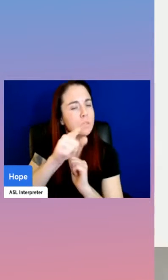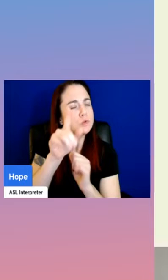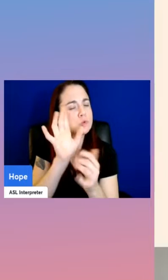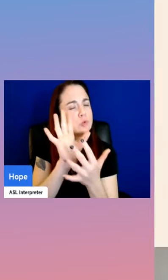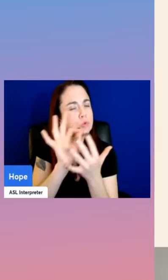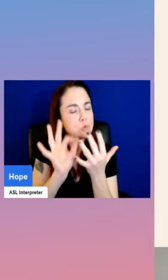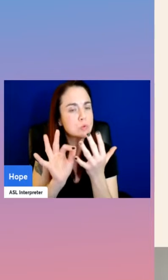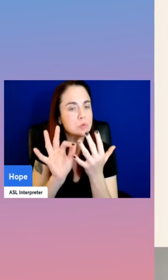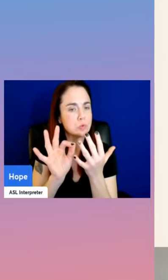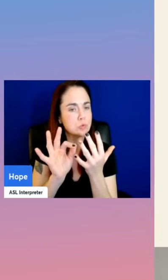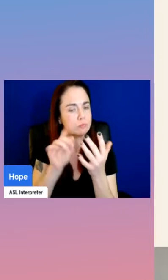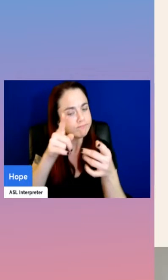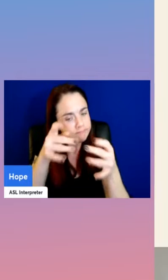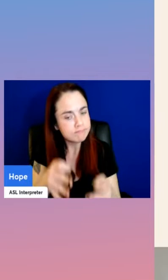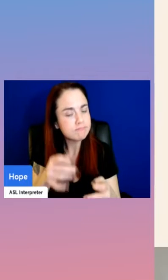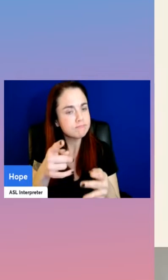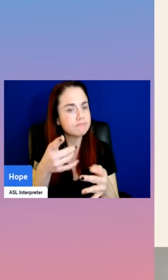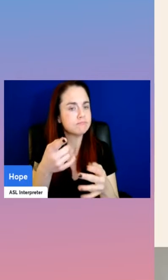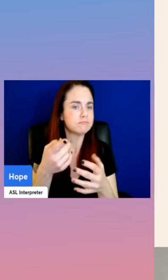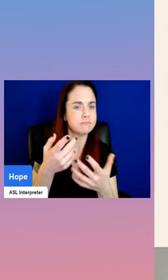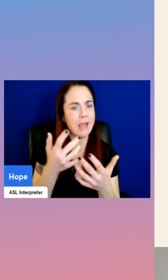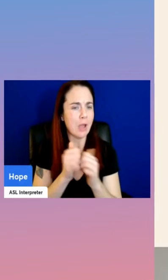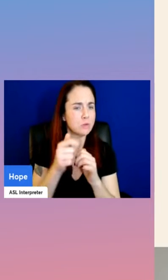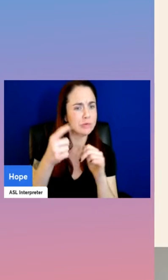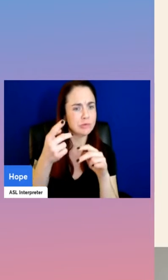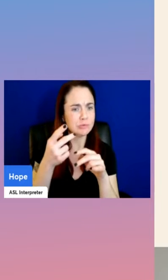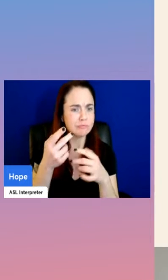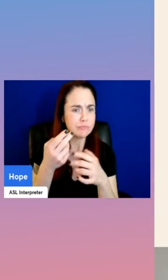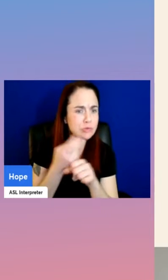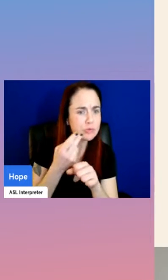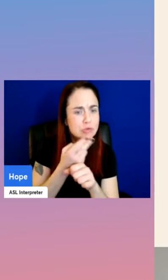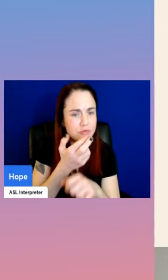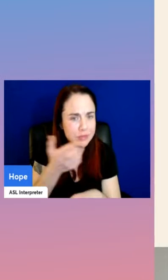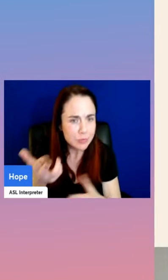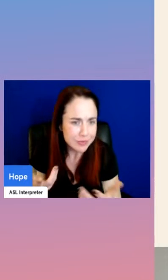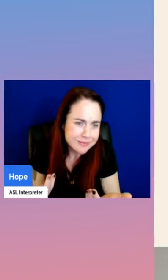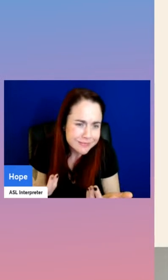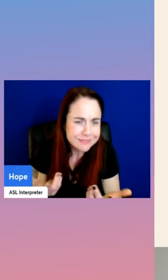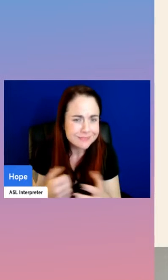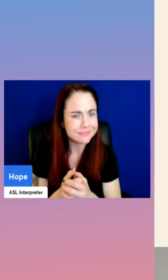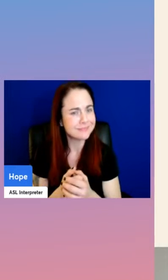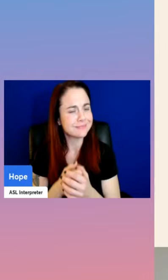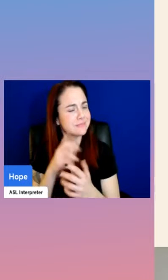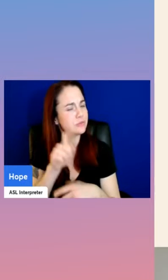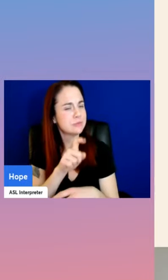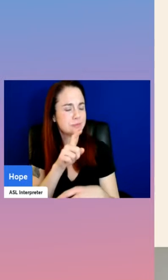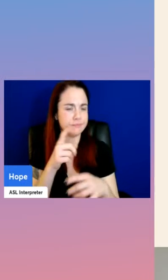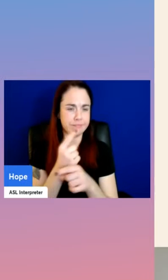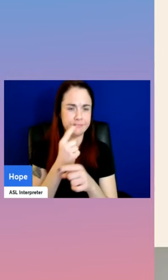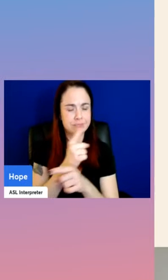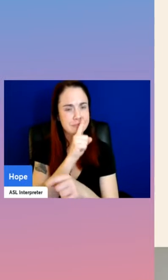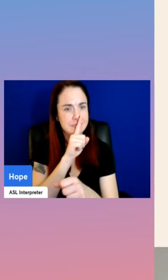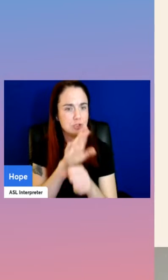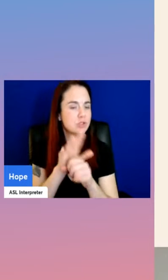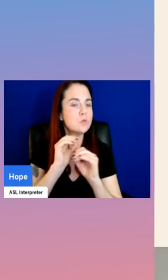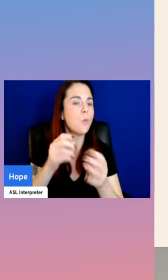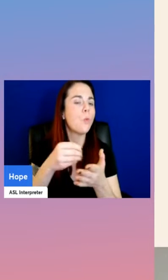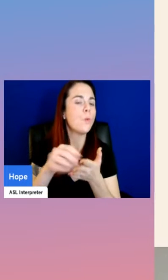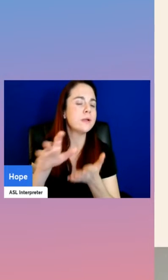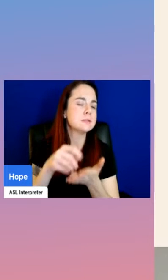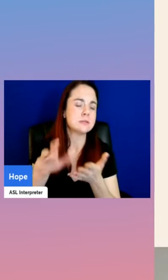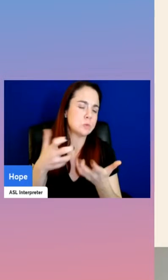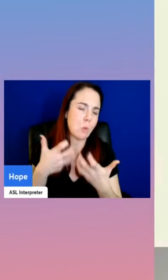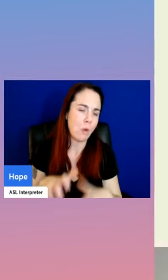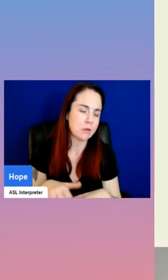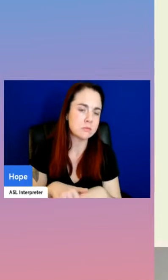choose to be able to use different computing resources and appropriately making sure that there's no wastage. It's also